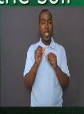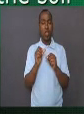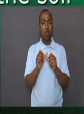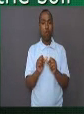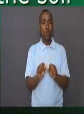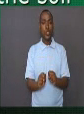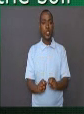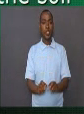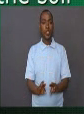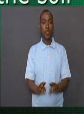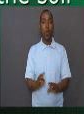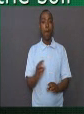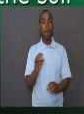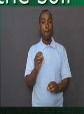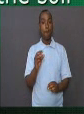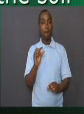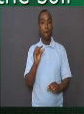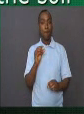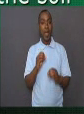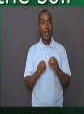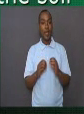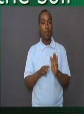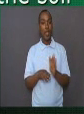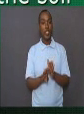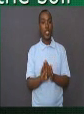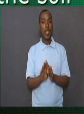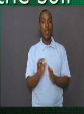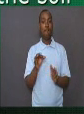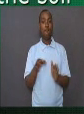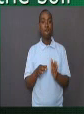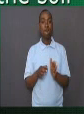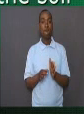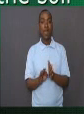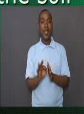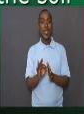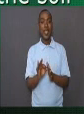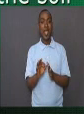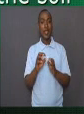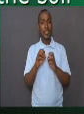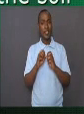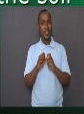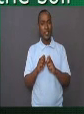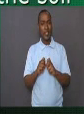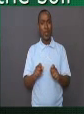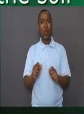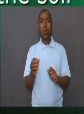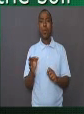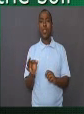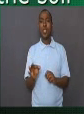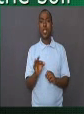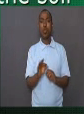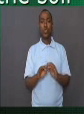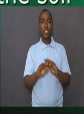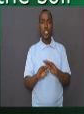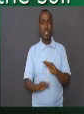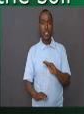Decomposers are bacteria and fungi that break down the remains of plants